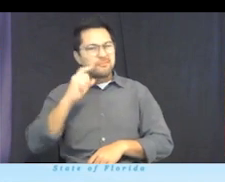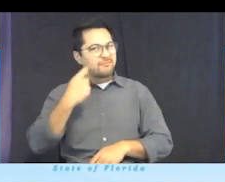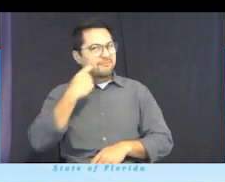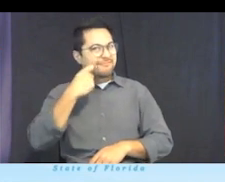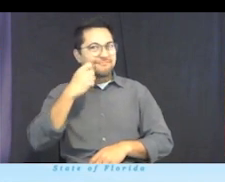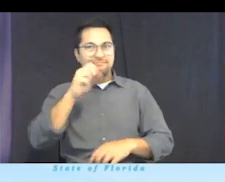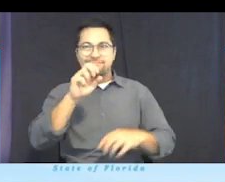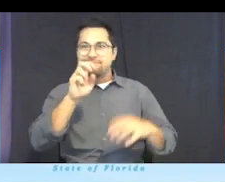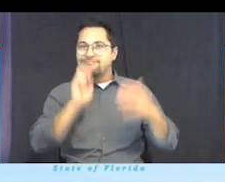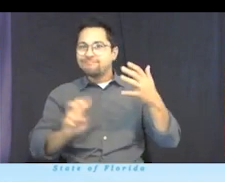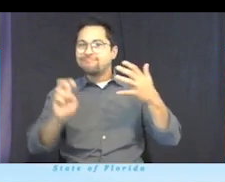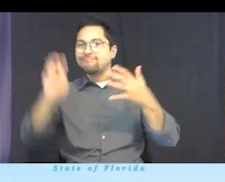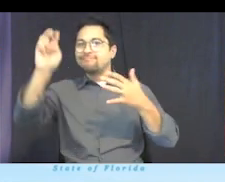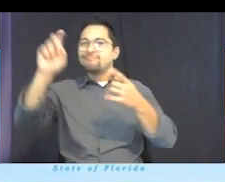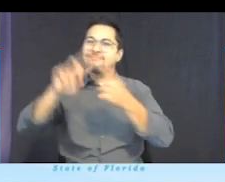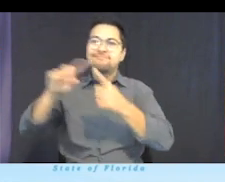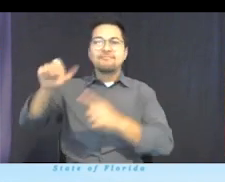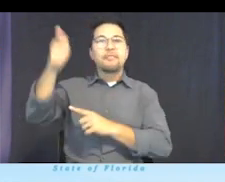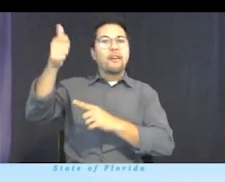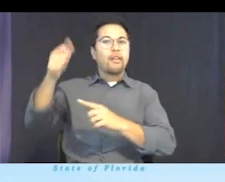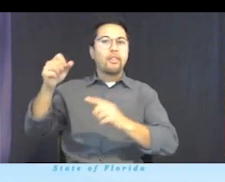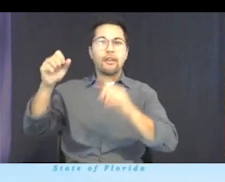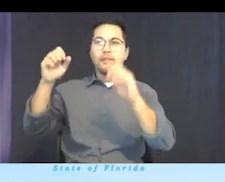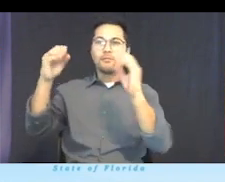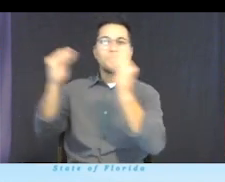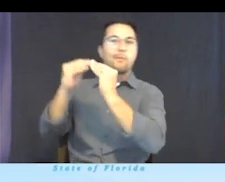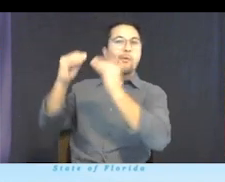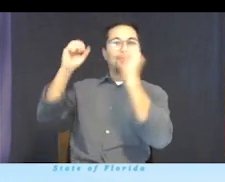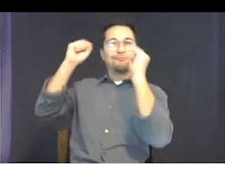other bigger and wonderful things.